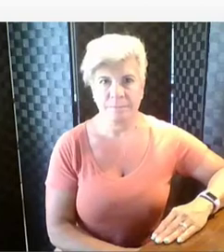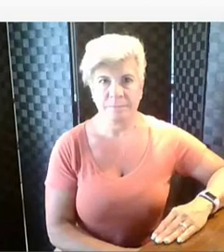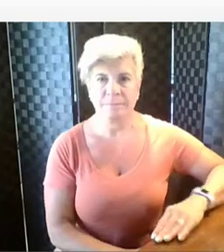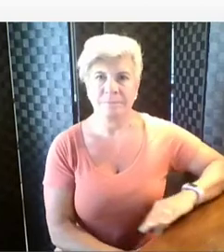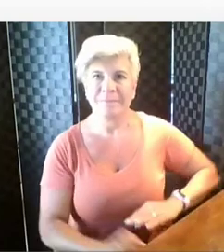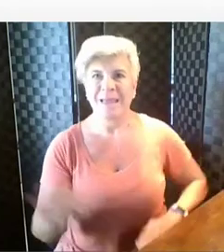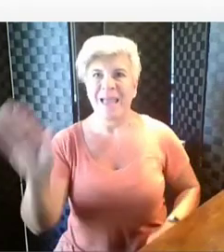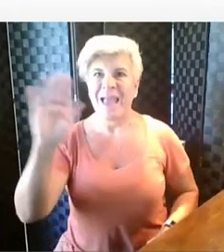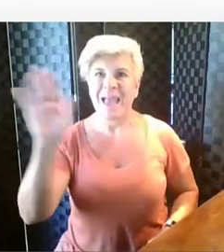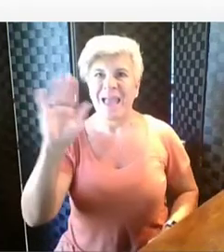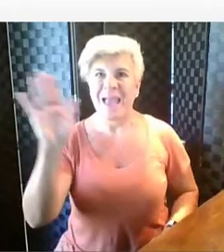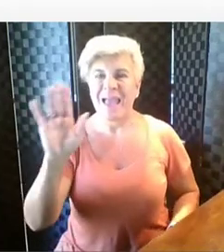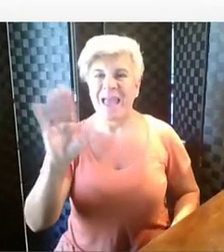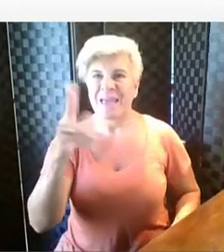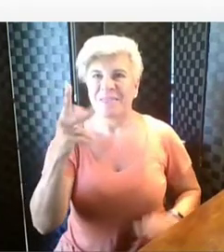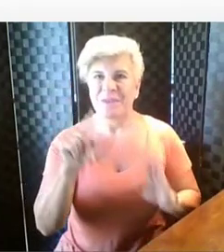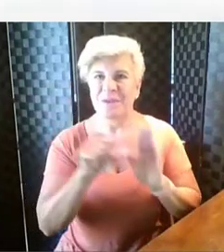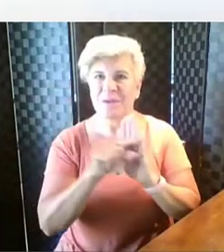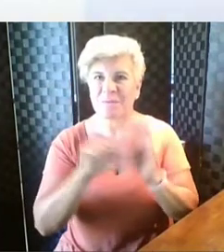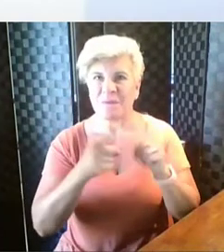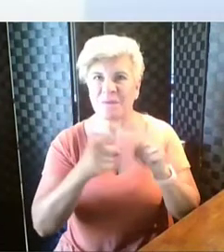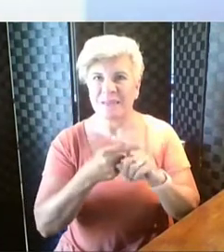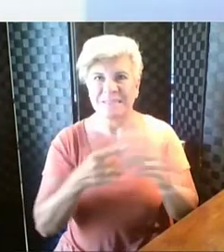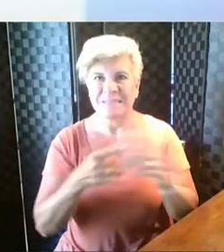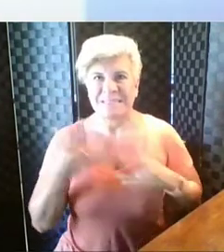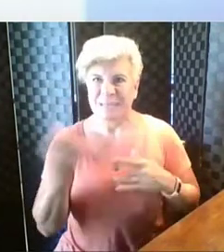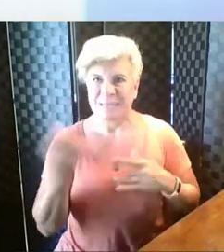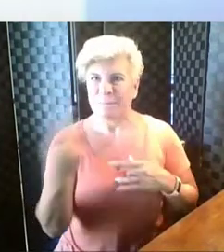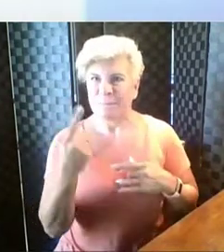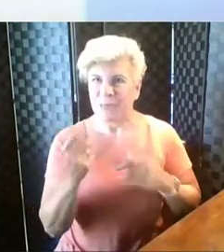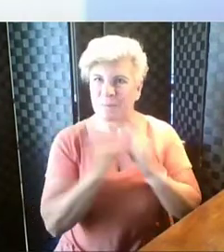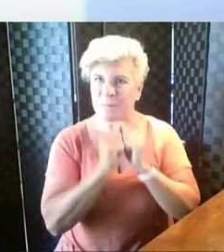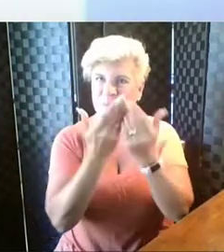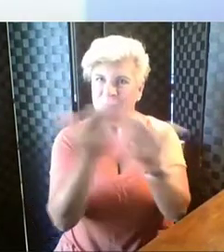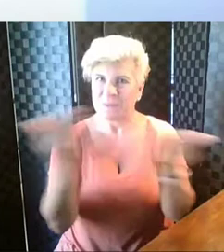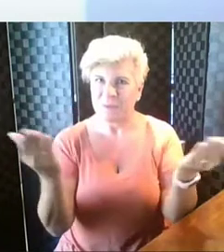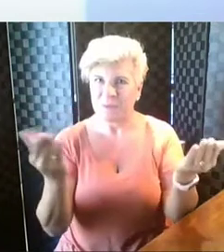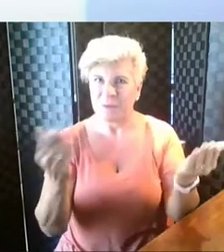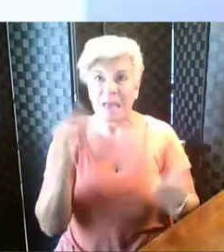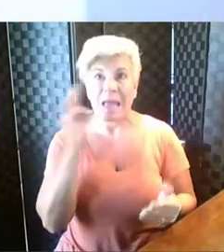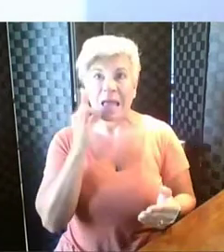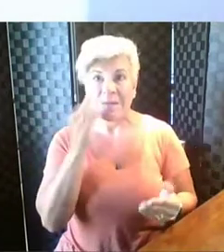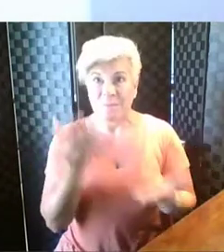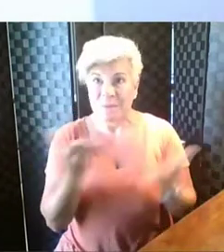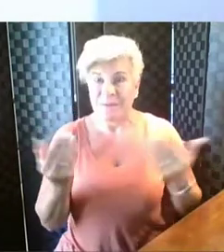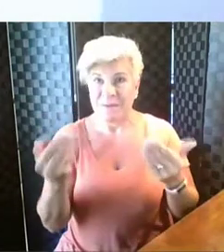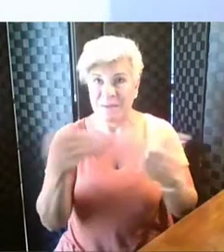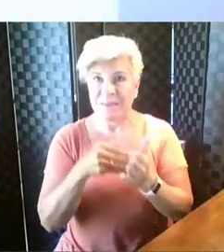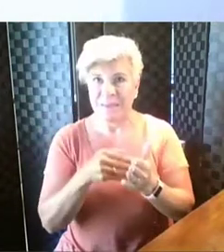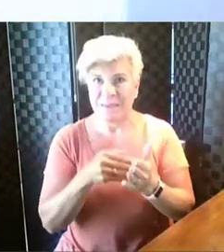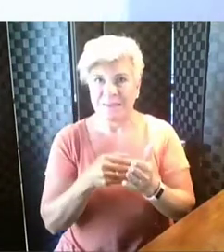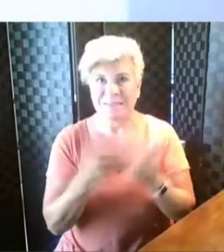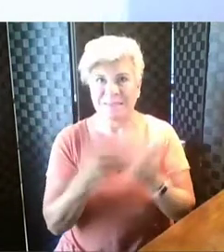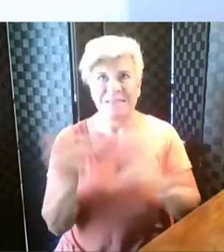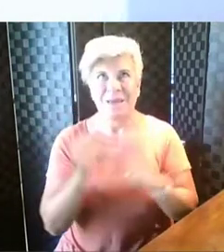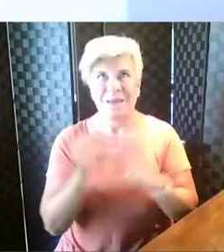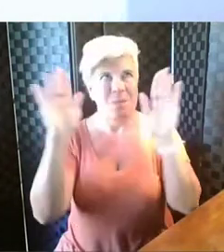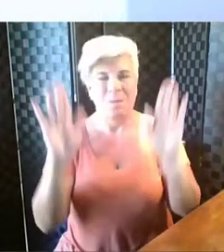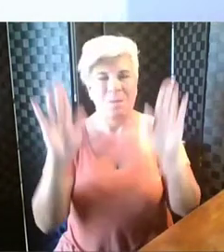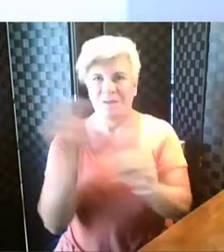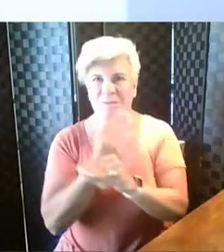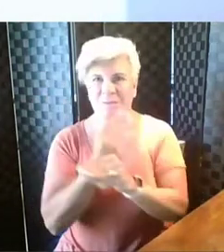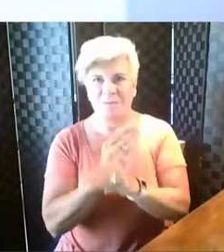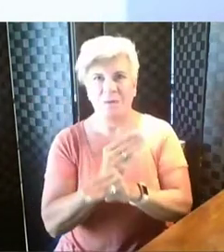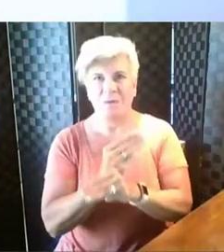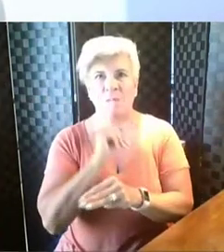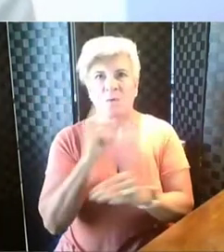Hi there again, third grade friends. I'm so excited to be back with you. It's Mrs. Hoffman again, and we're going to do some really great math. I've got some